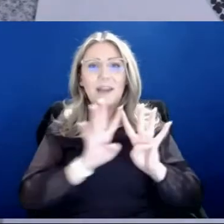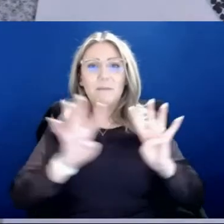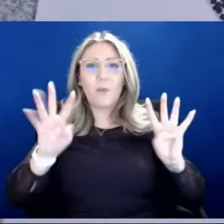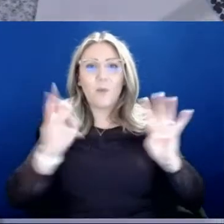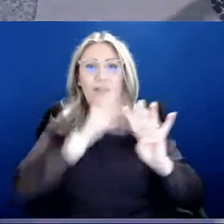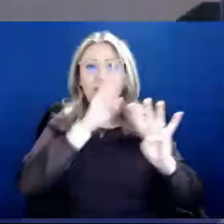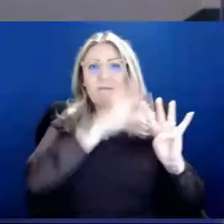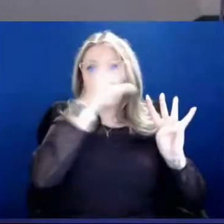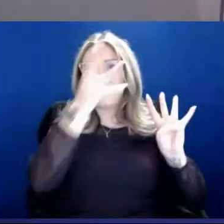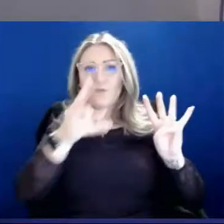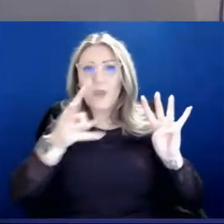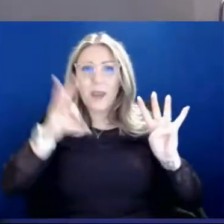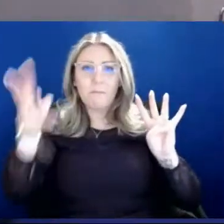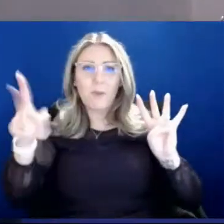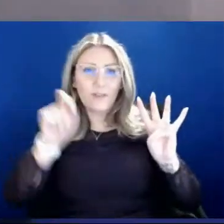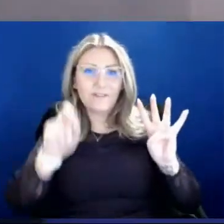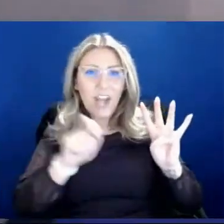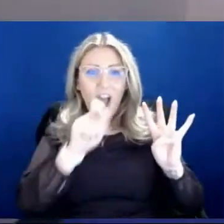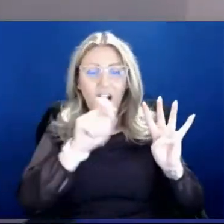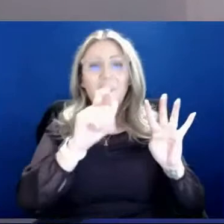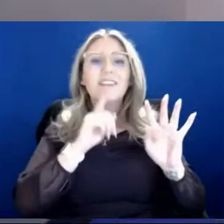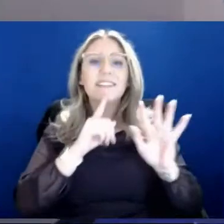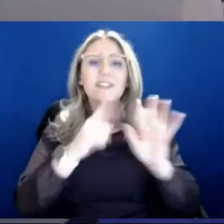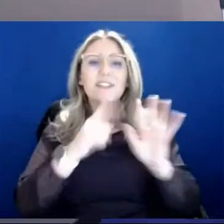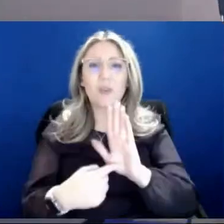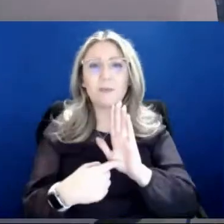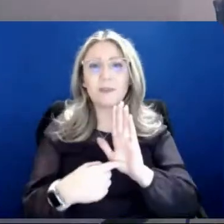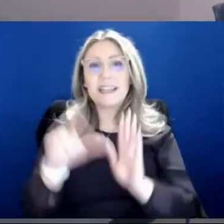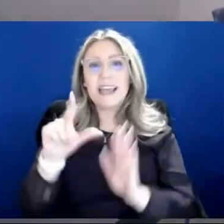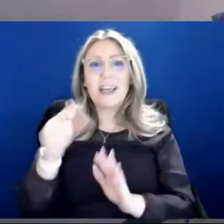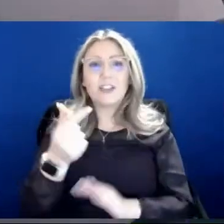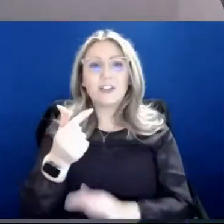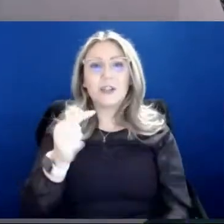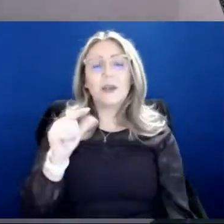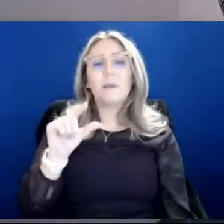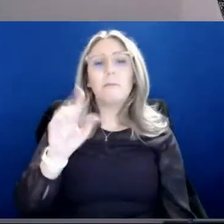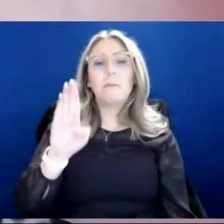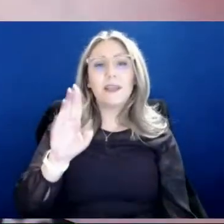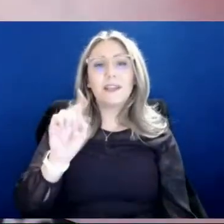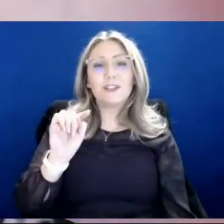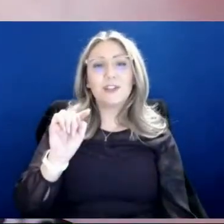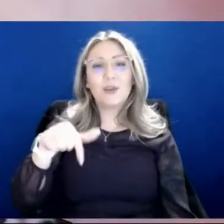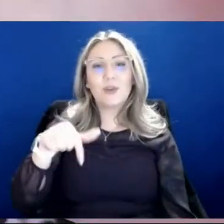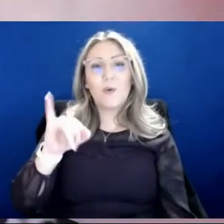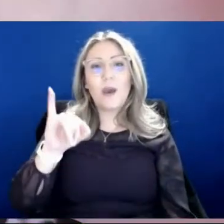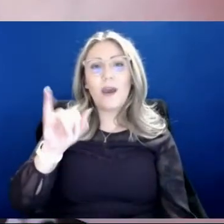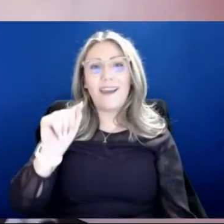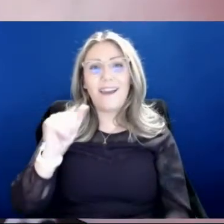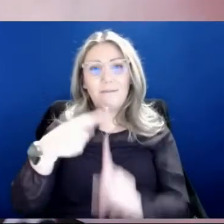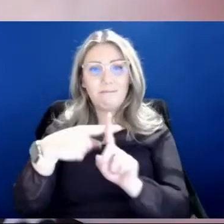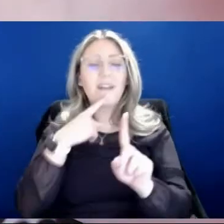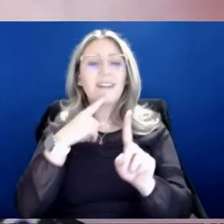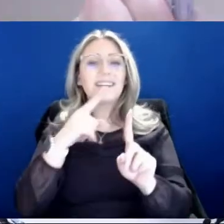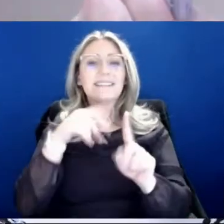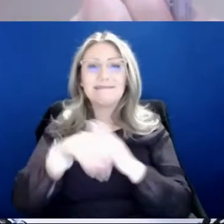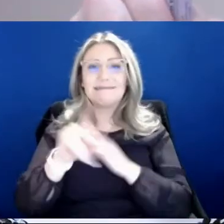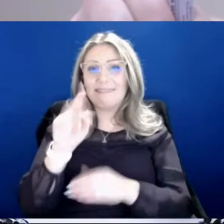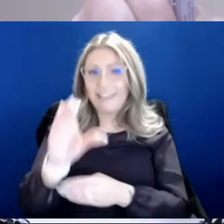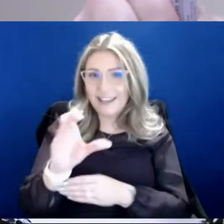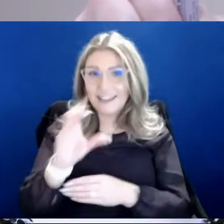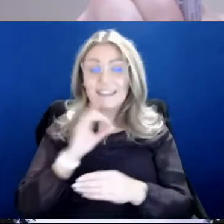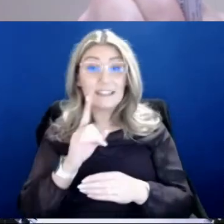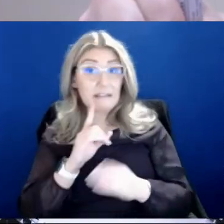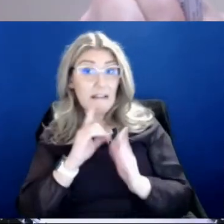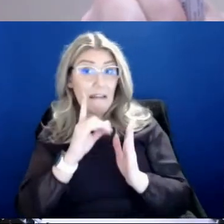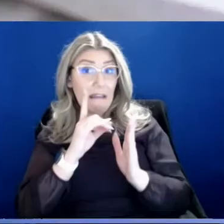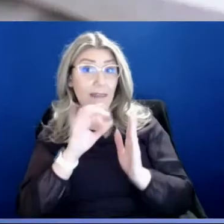of dots, kind of just to represent the LGBTQIA community in Kansas City. The pointillism style representing